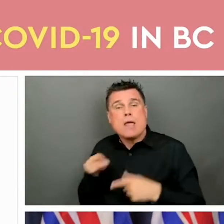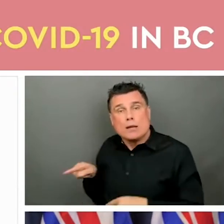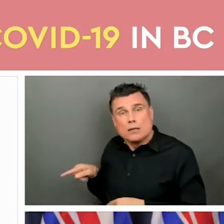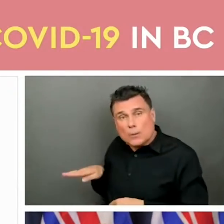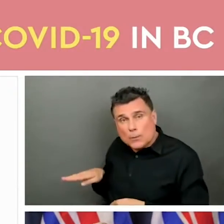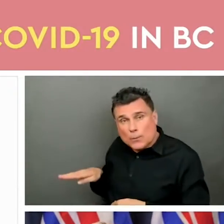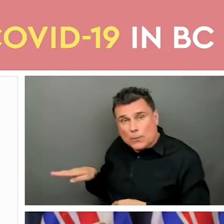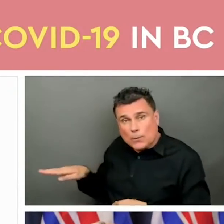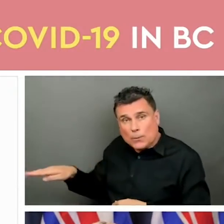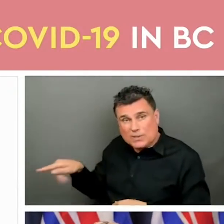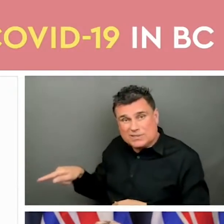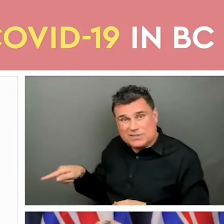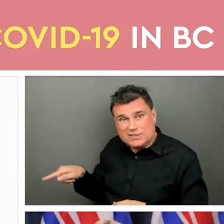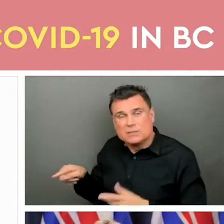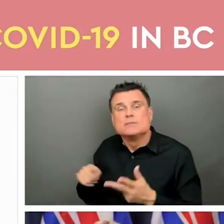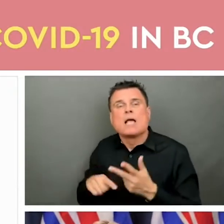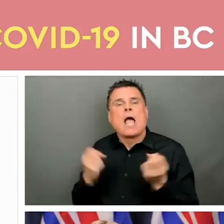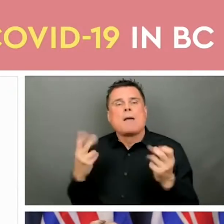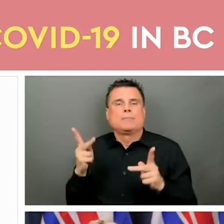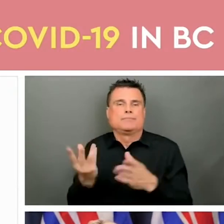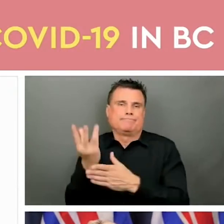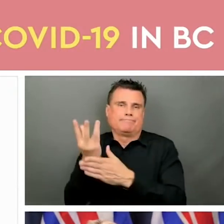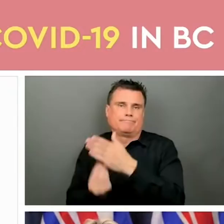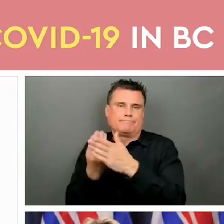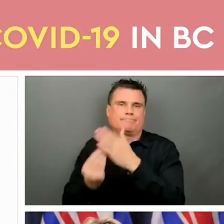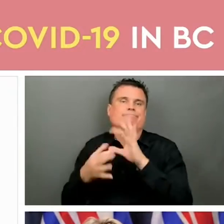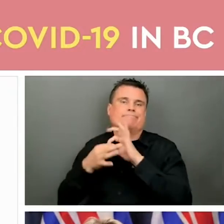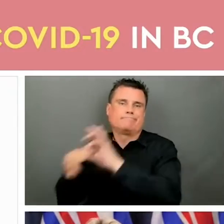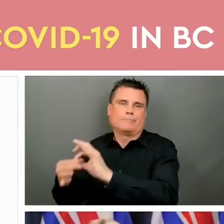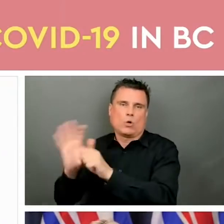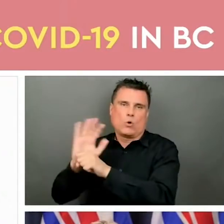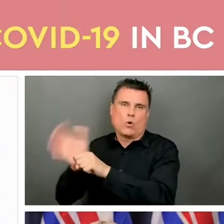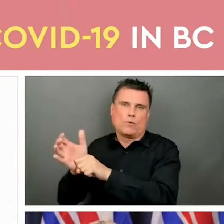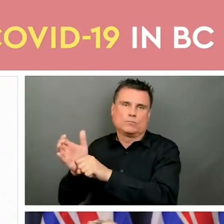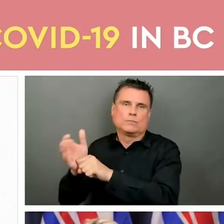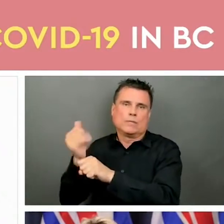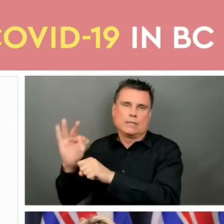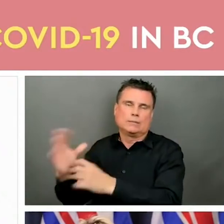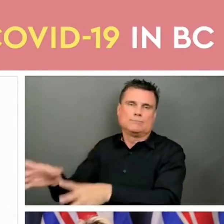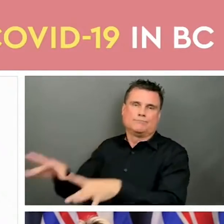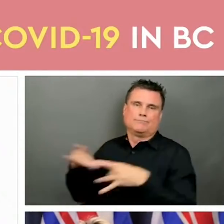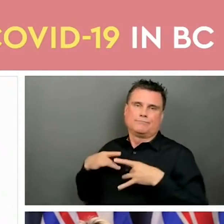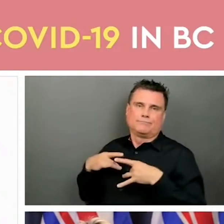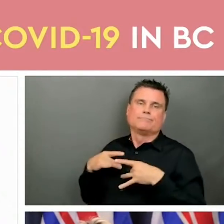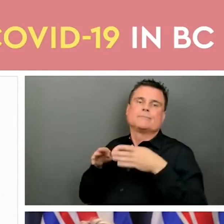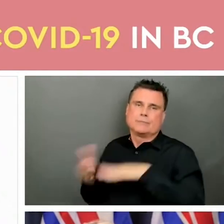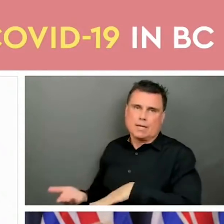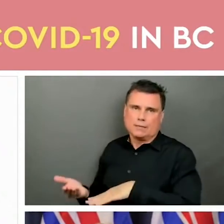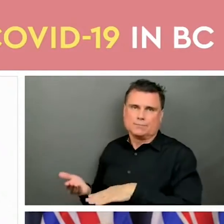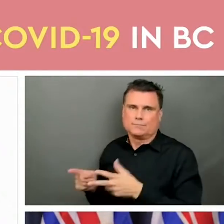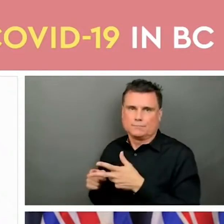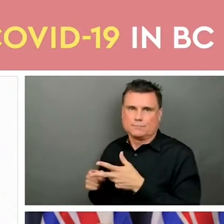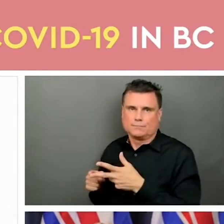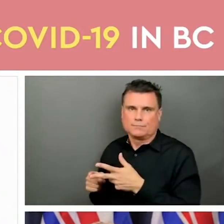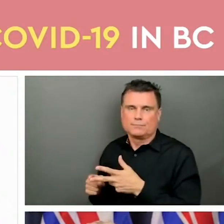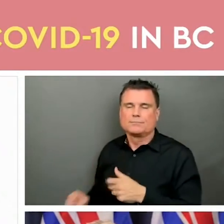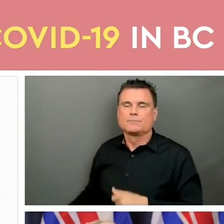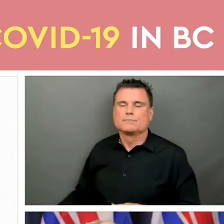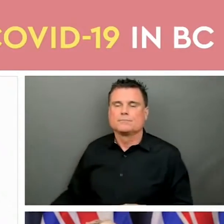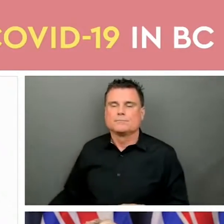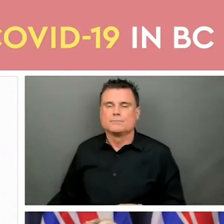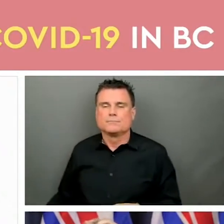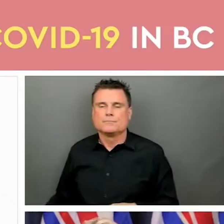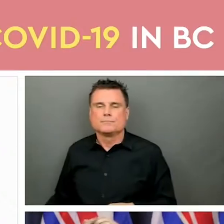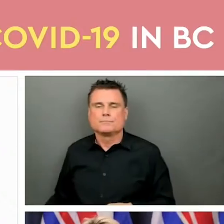Premier mentioned, as of today, all of our current guidelines and public health orders will remain in place and will be extended for